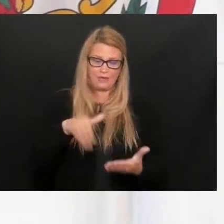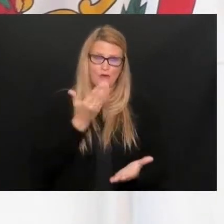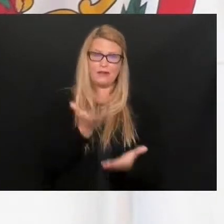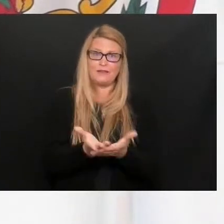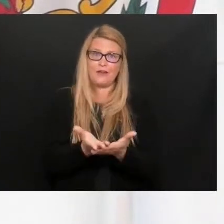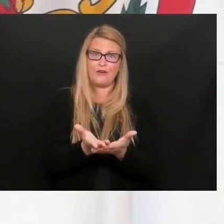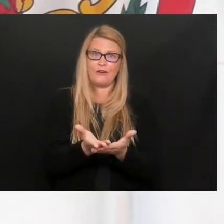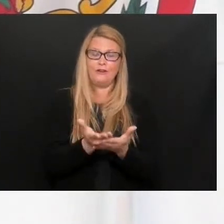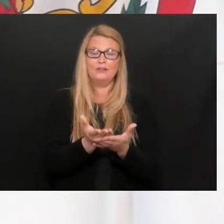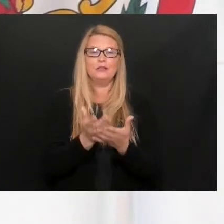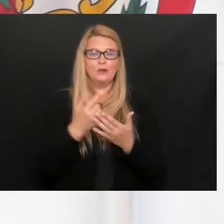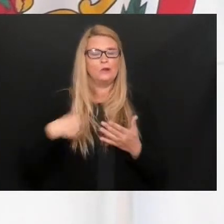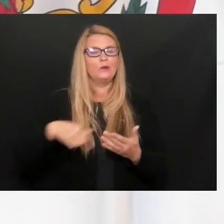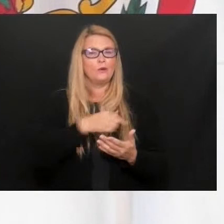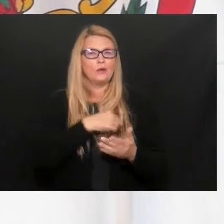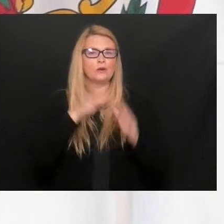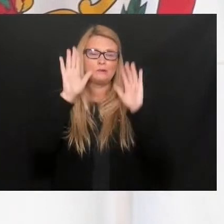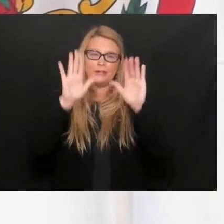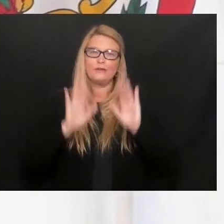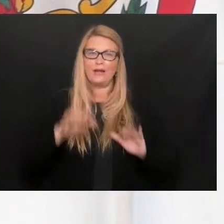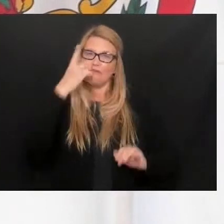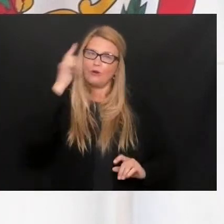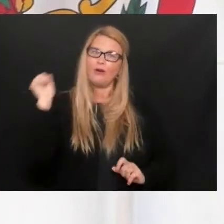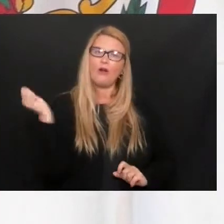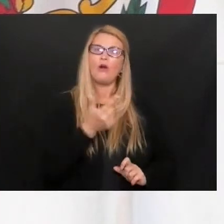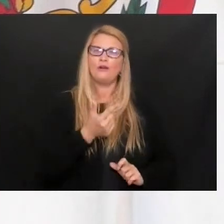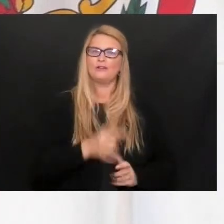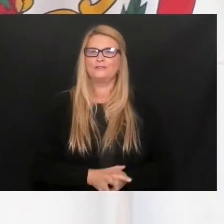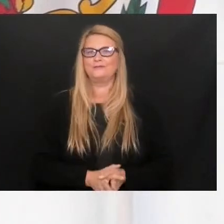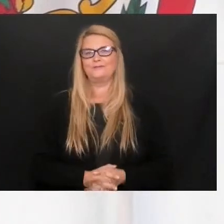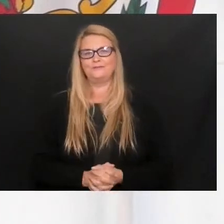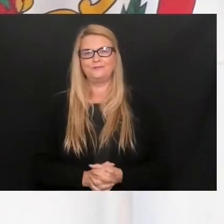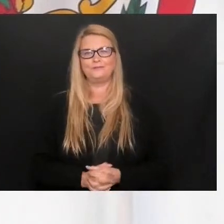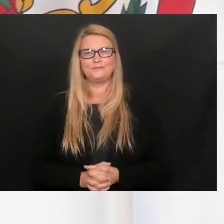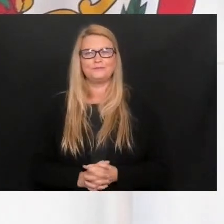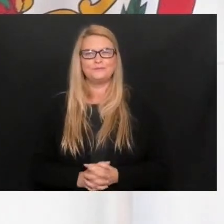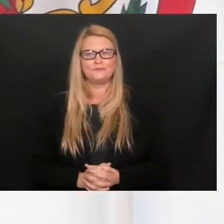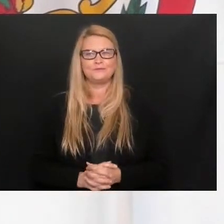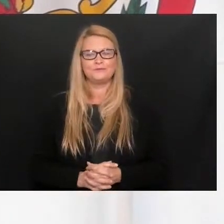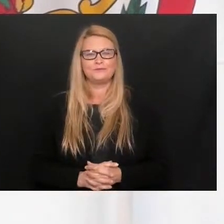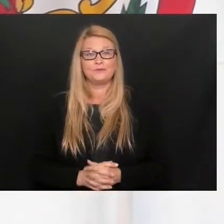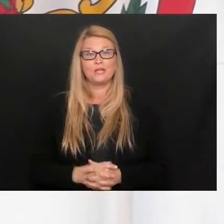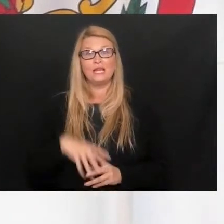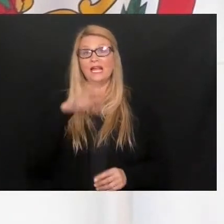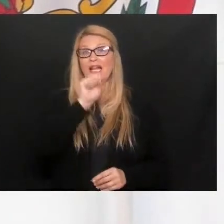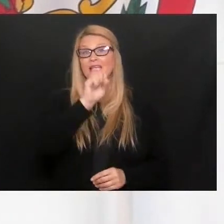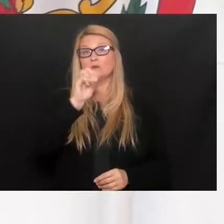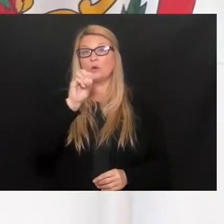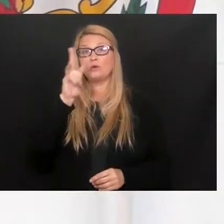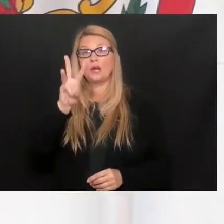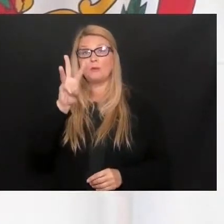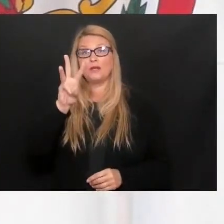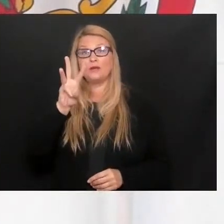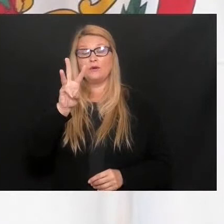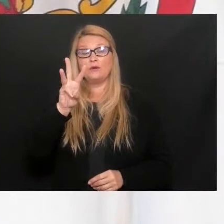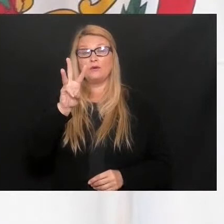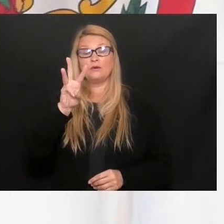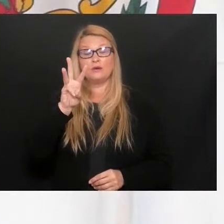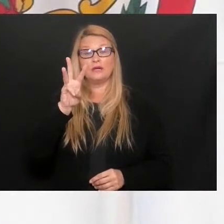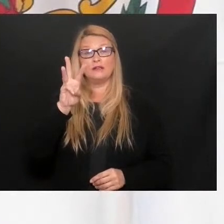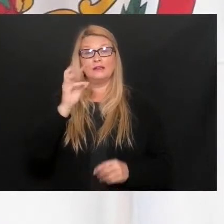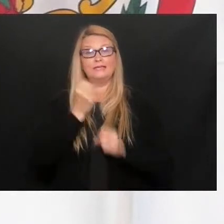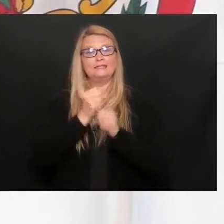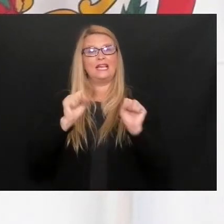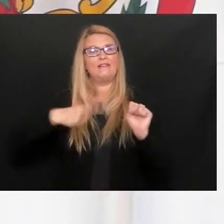it'll be really great for all West Virginians. From the standpoint of saving our wisdom and where I